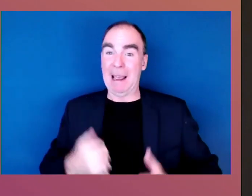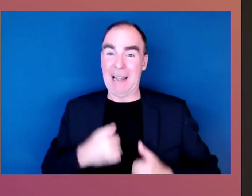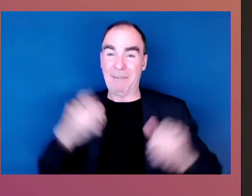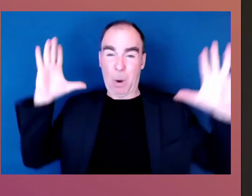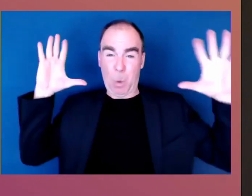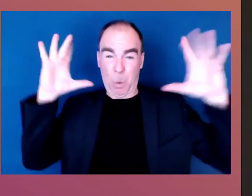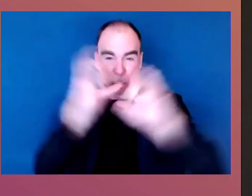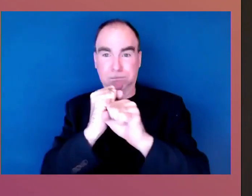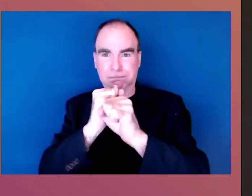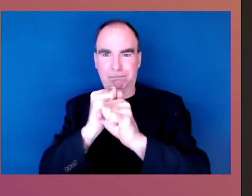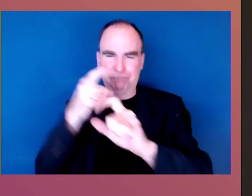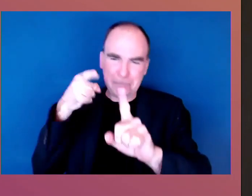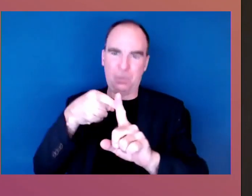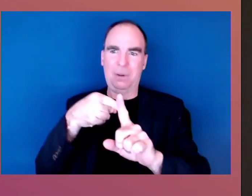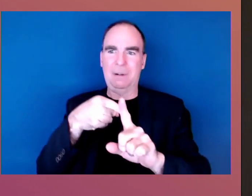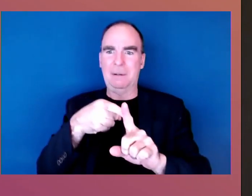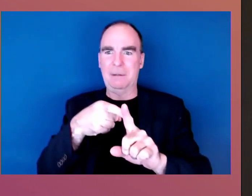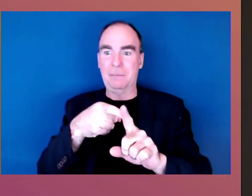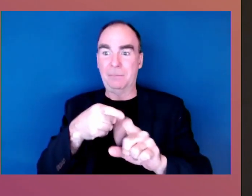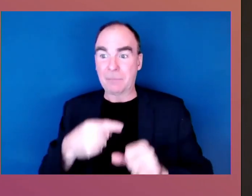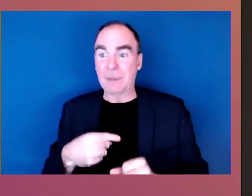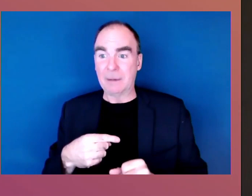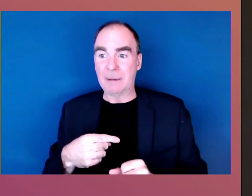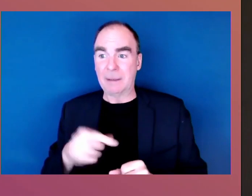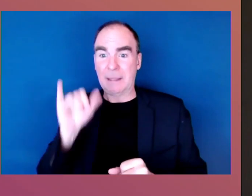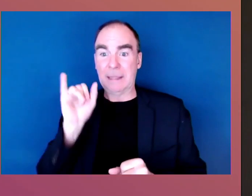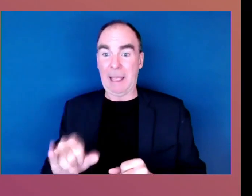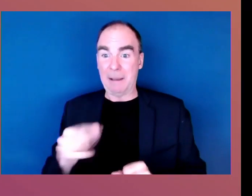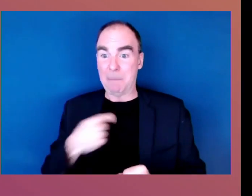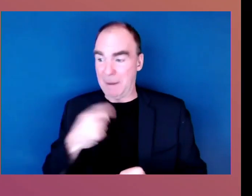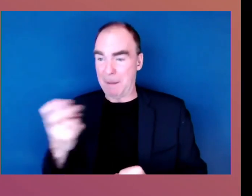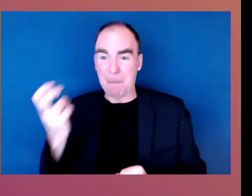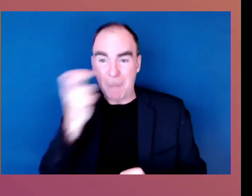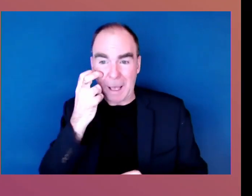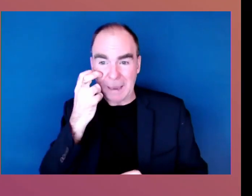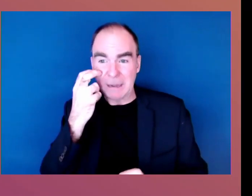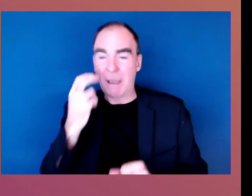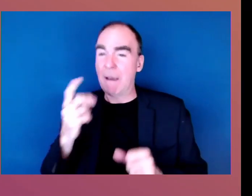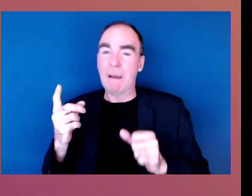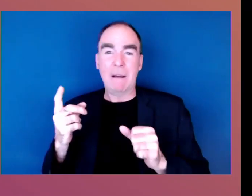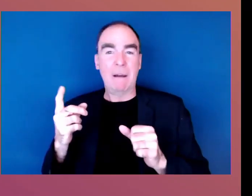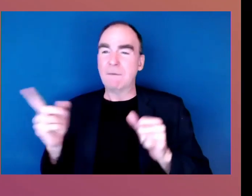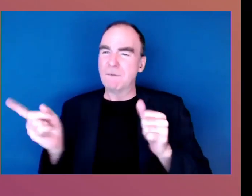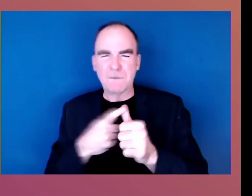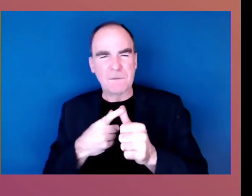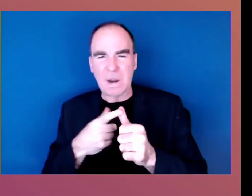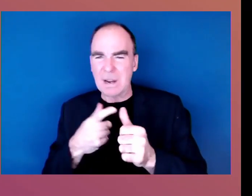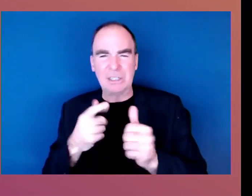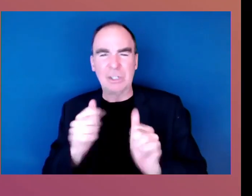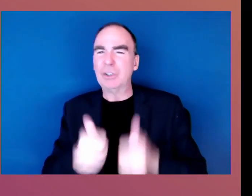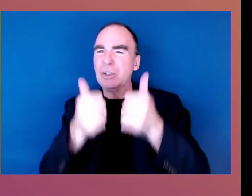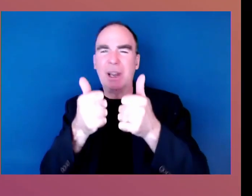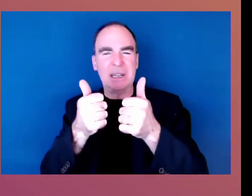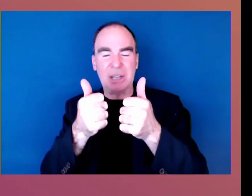for the blind to live. The first difficulty was to access the information. In those days, there were no personal computers,